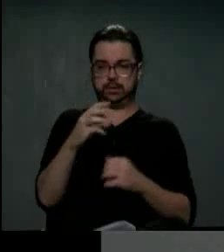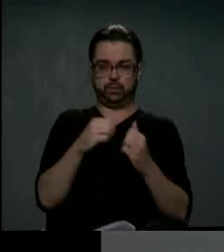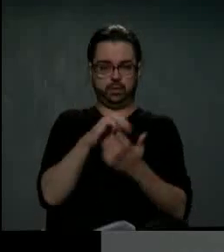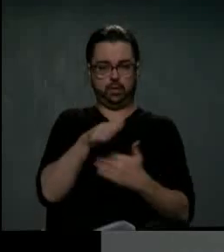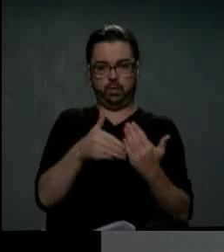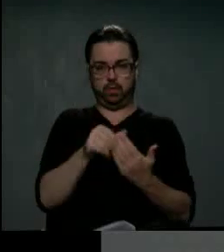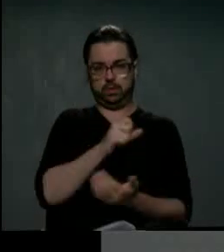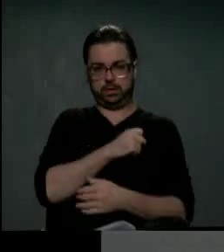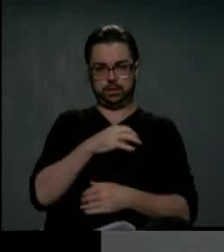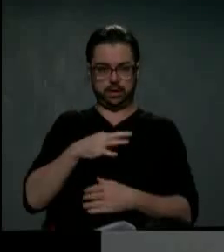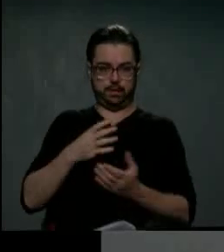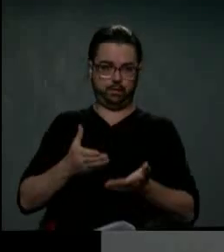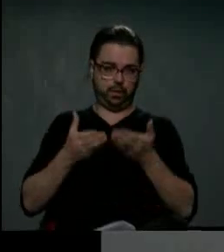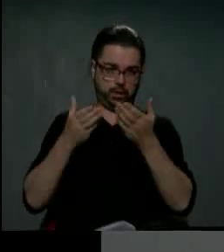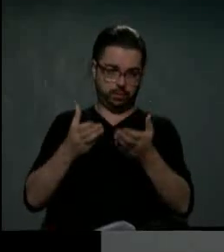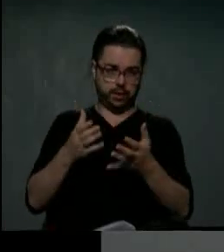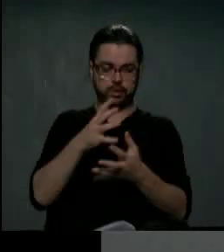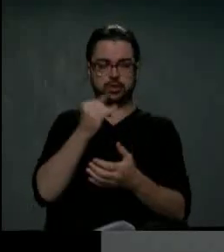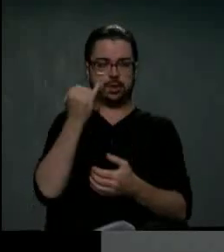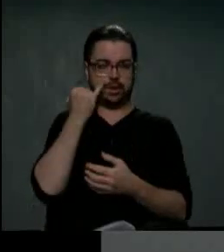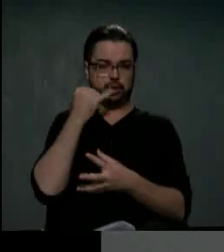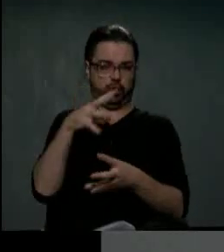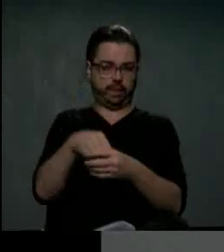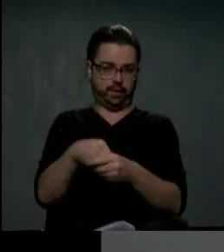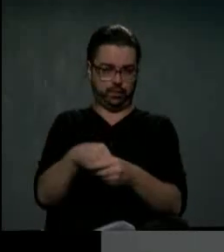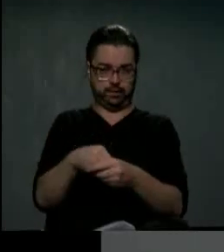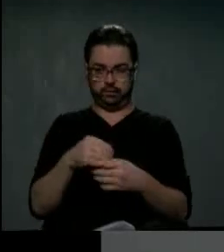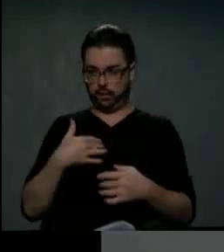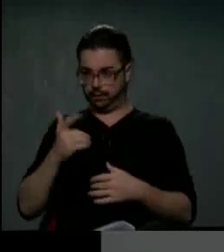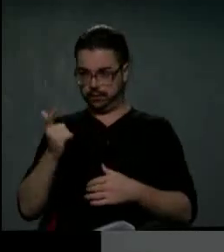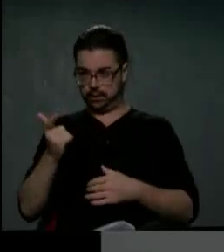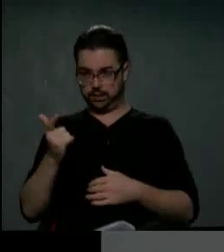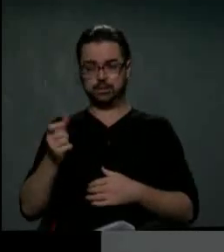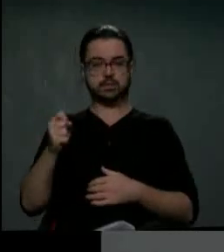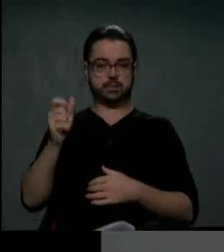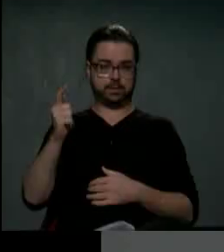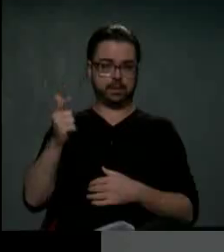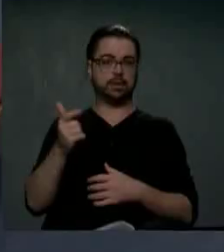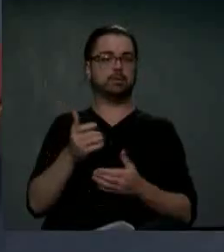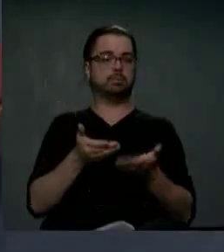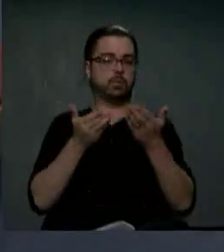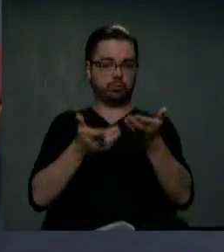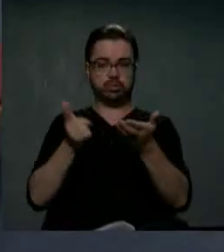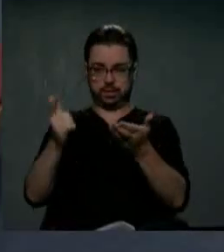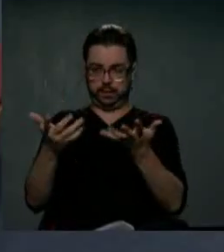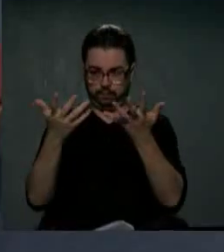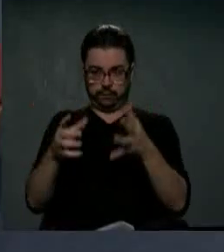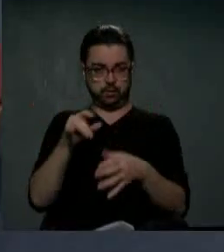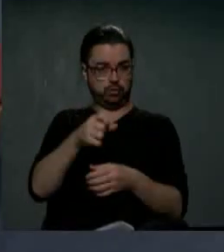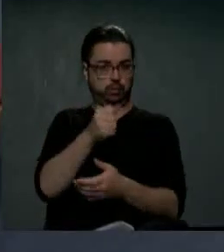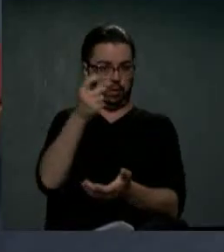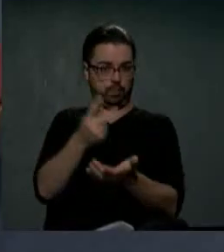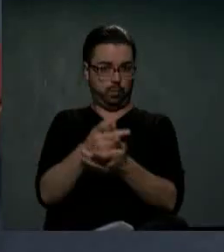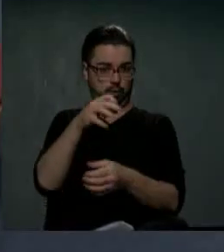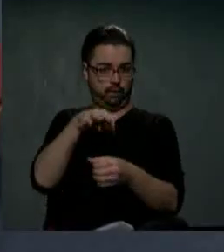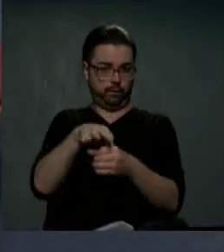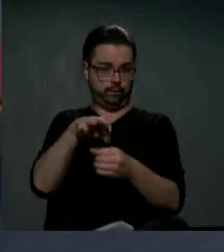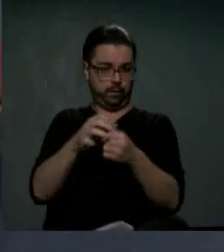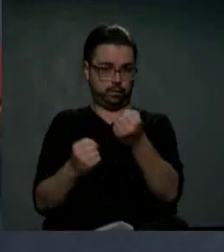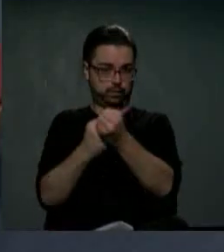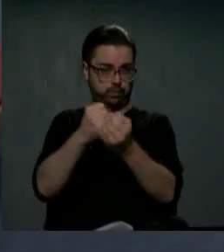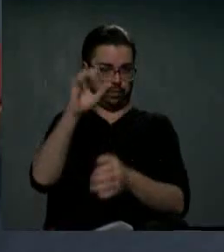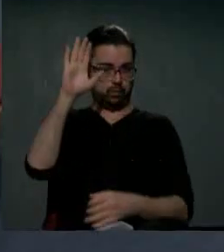staff recommendation conditions therein. Do you hear a second? I'll second. Okay, the motion has been made and seconded. Those approve of the application, raise your